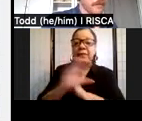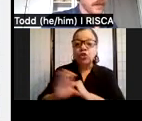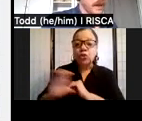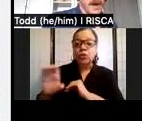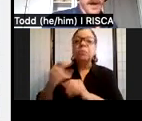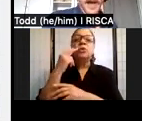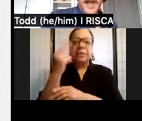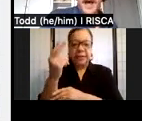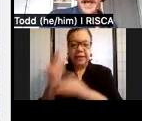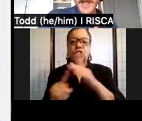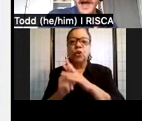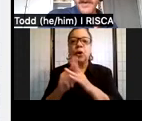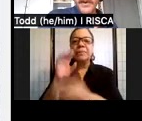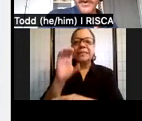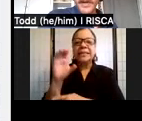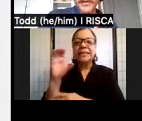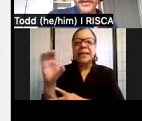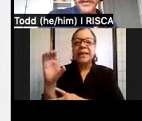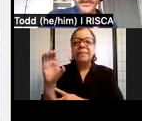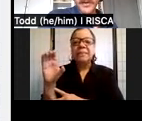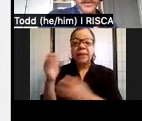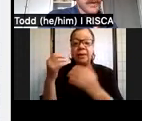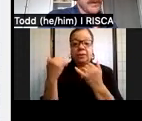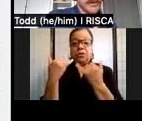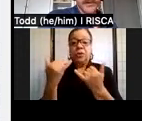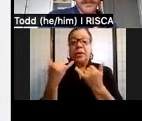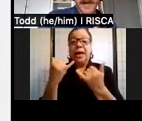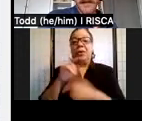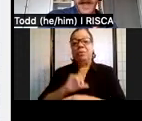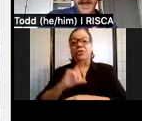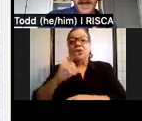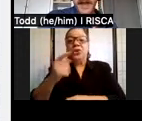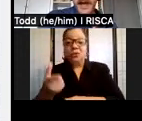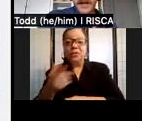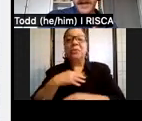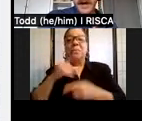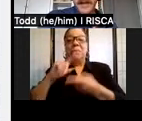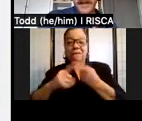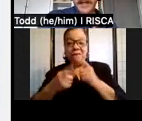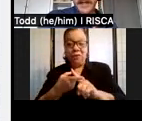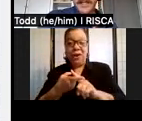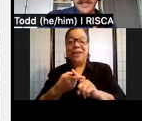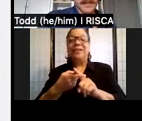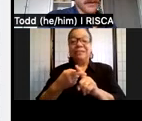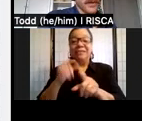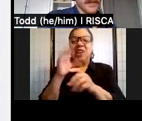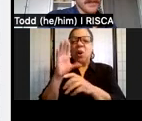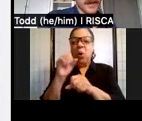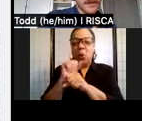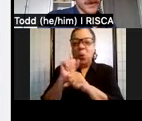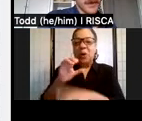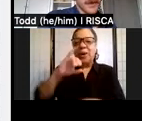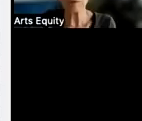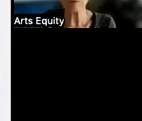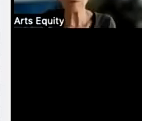up. And I am now going to turn it over to my friend and colleague, Janine. One